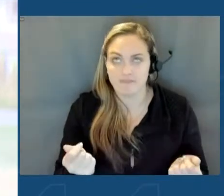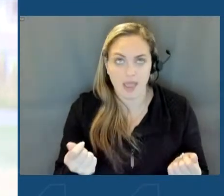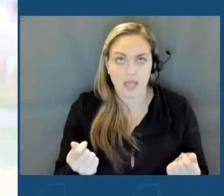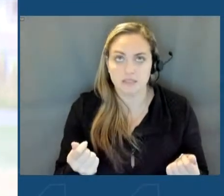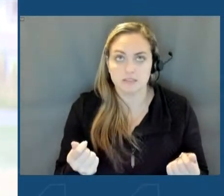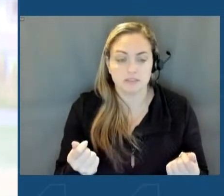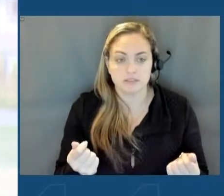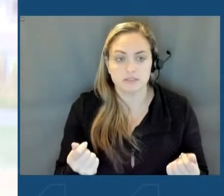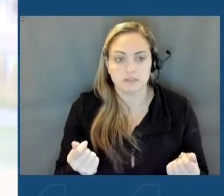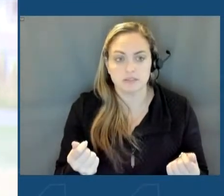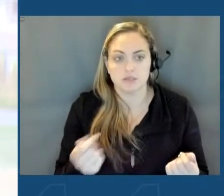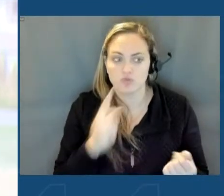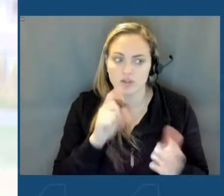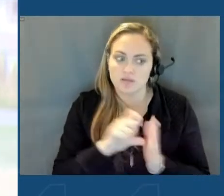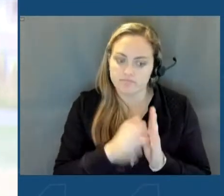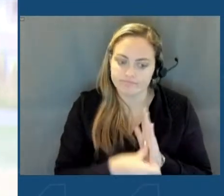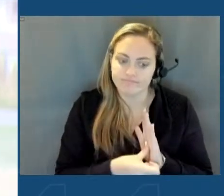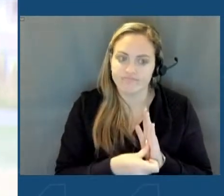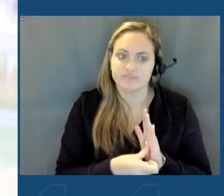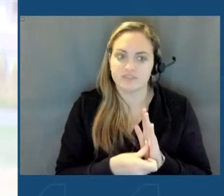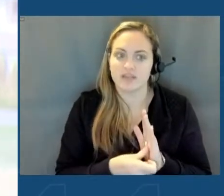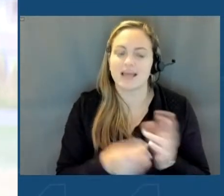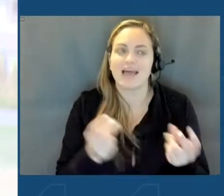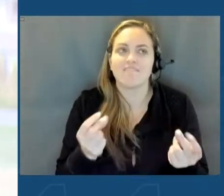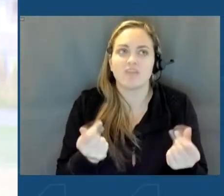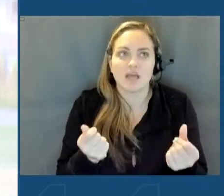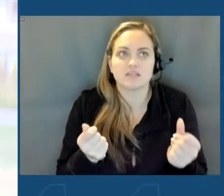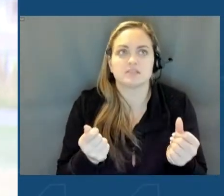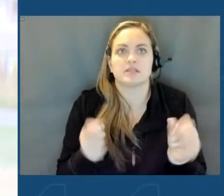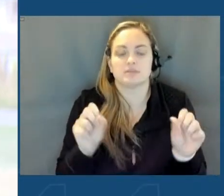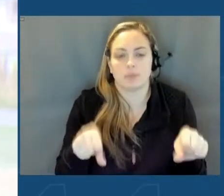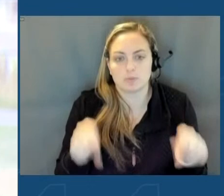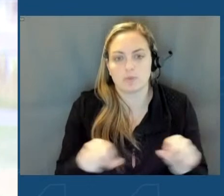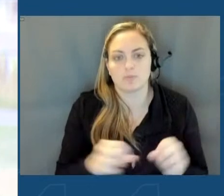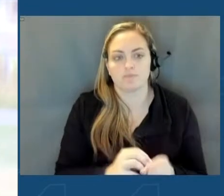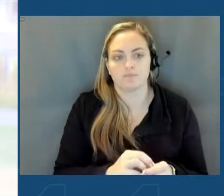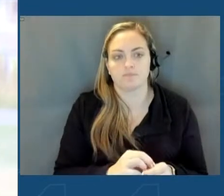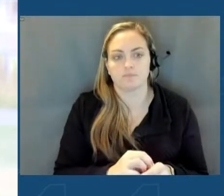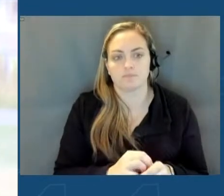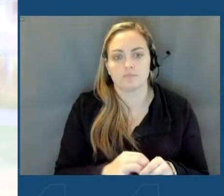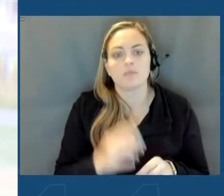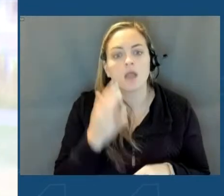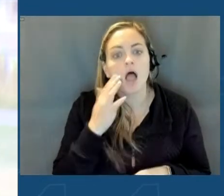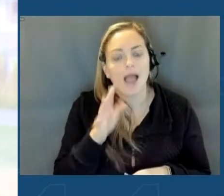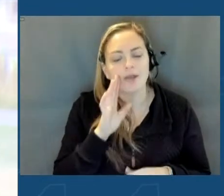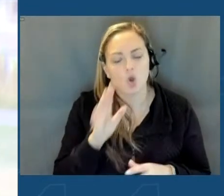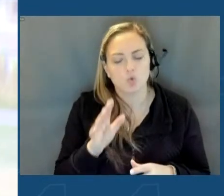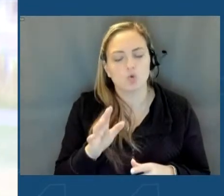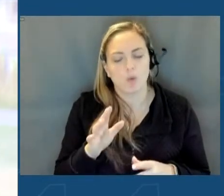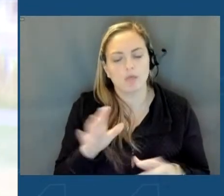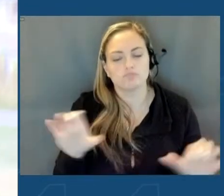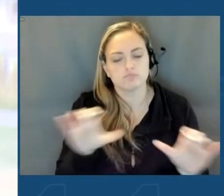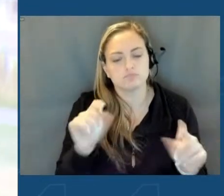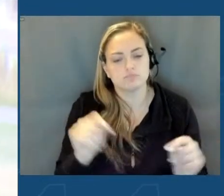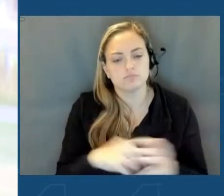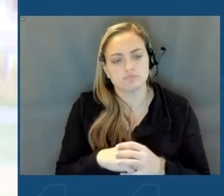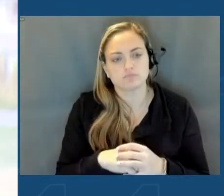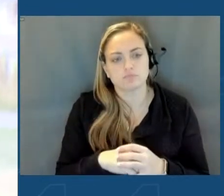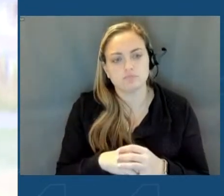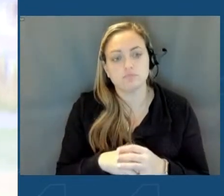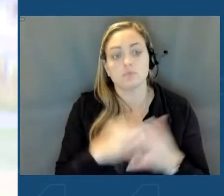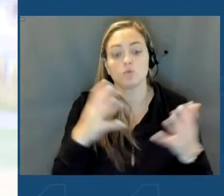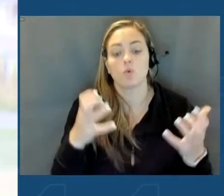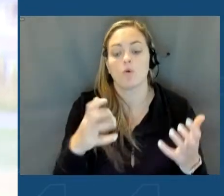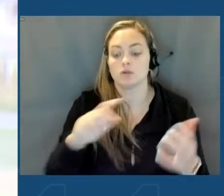me re-emphasize to my commissioners, as fast as humanly possible, and I know you'll rise to the occasion. So with that, I'd like to bring